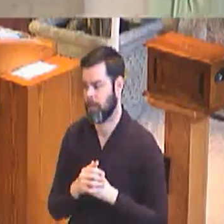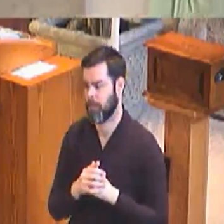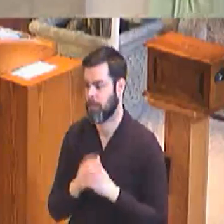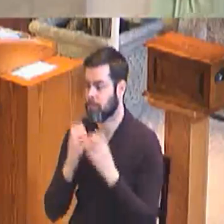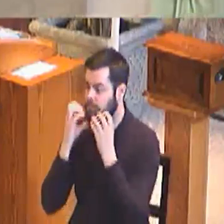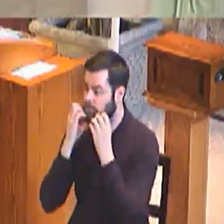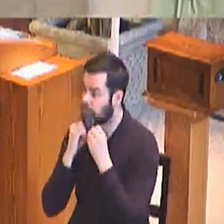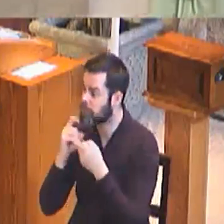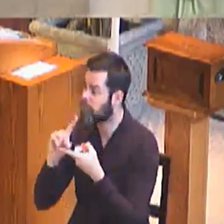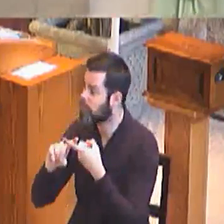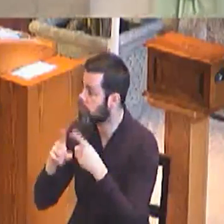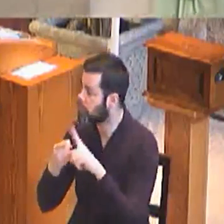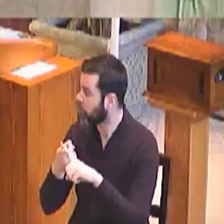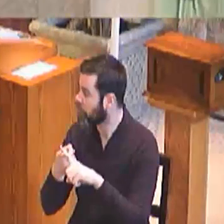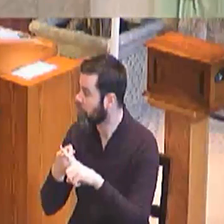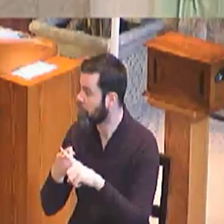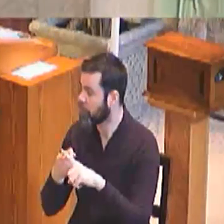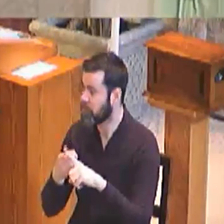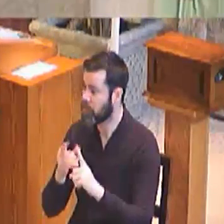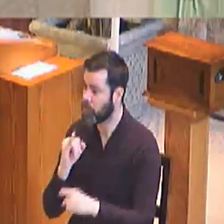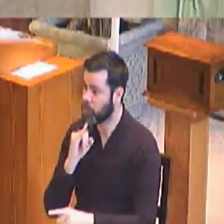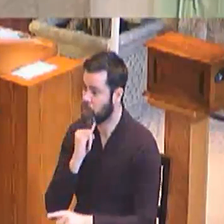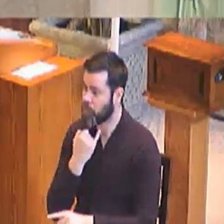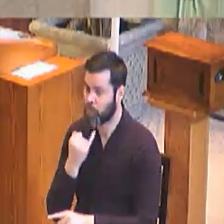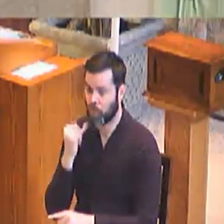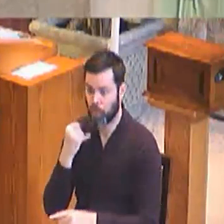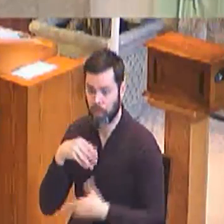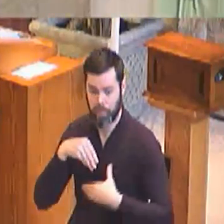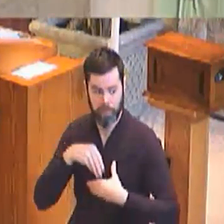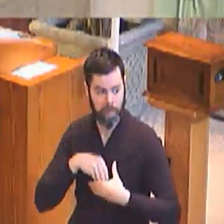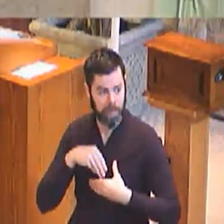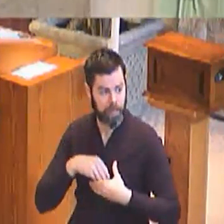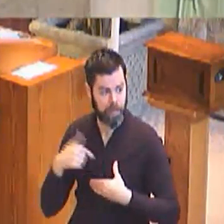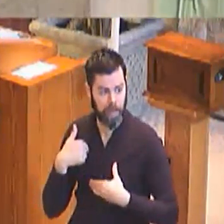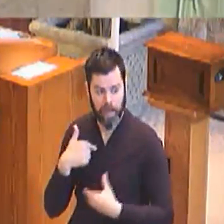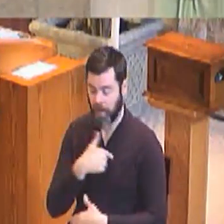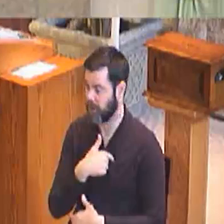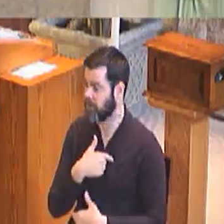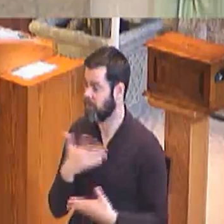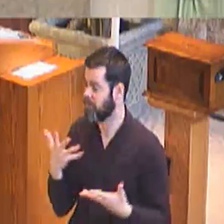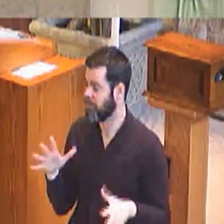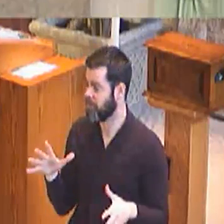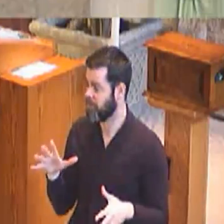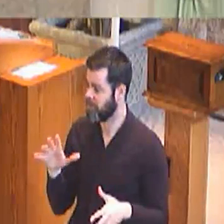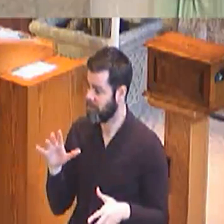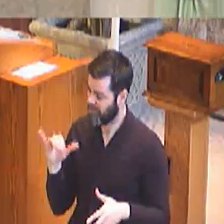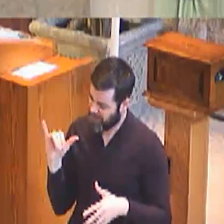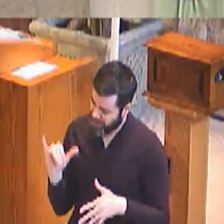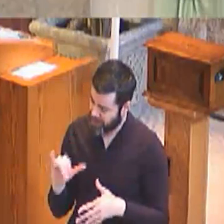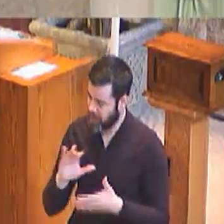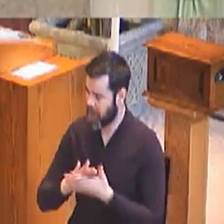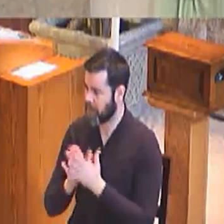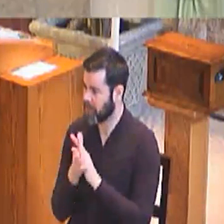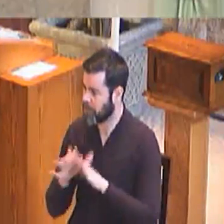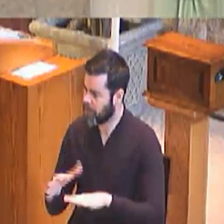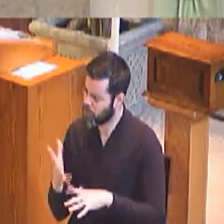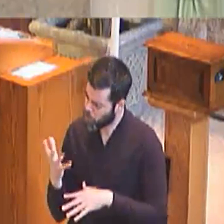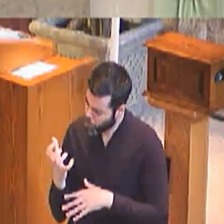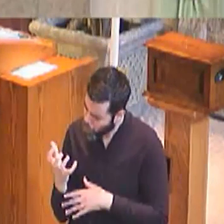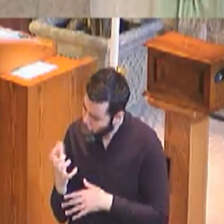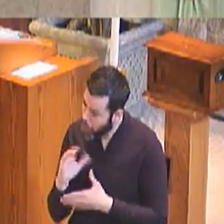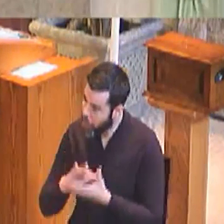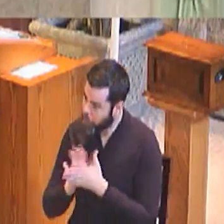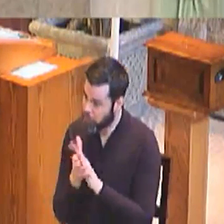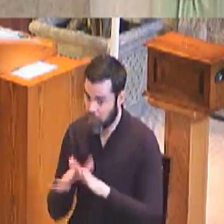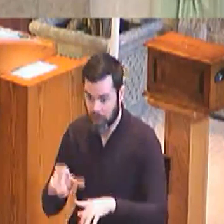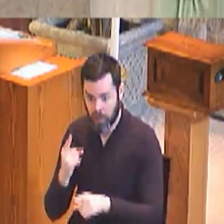friends, we have a Jerusalem within us. And that is the peace that we seek. We seek peace, do we not, in